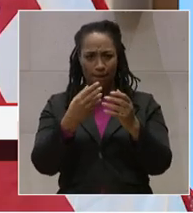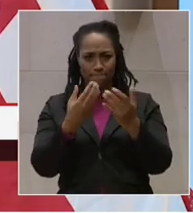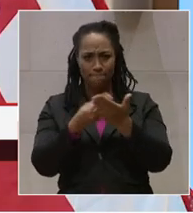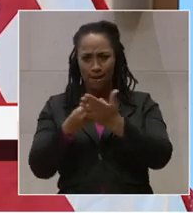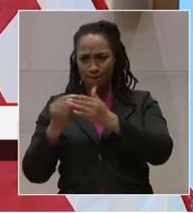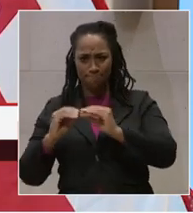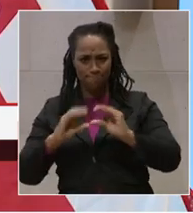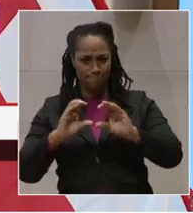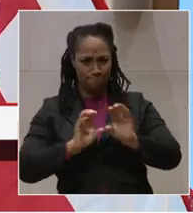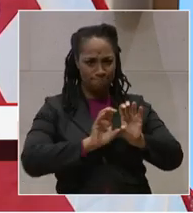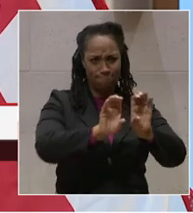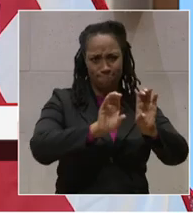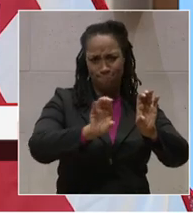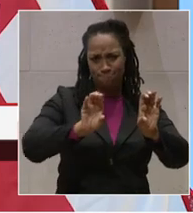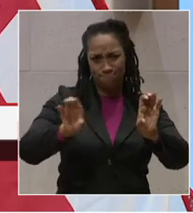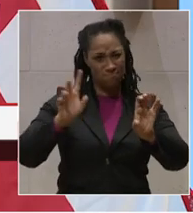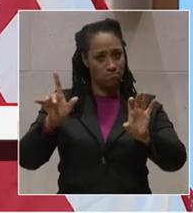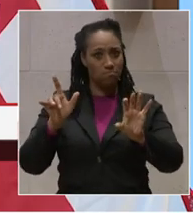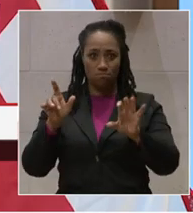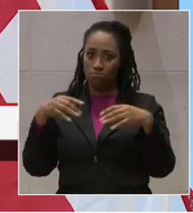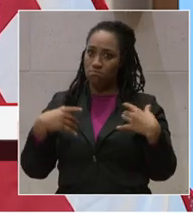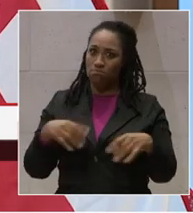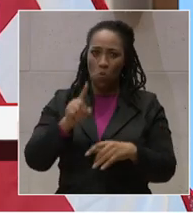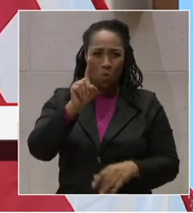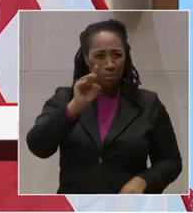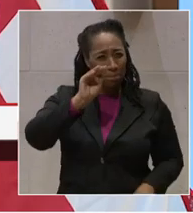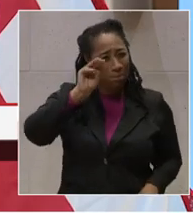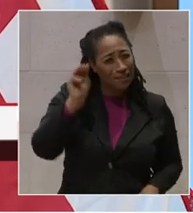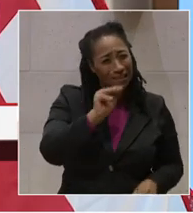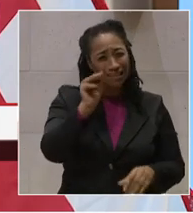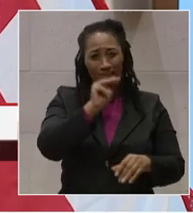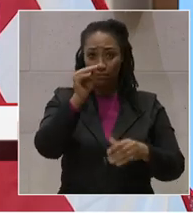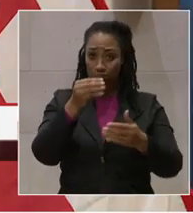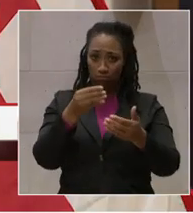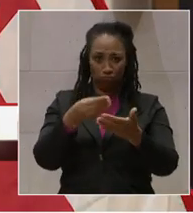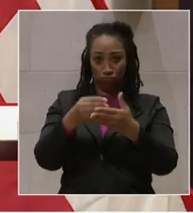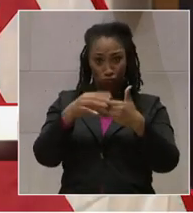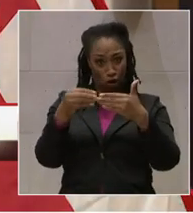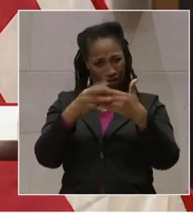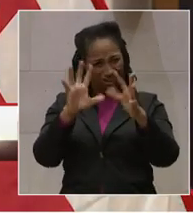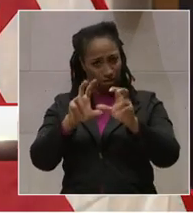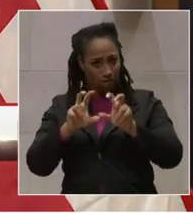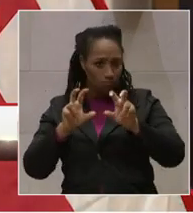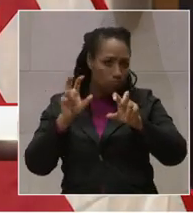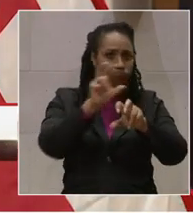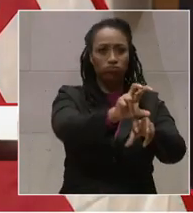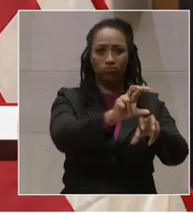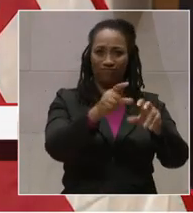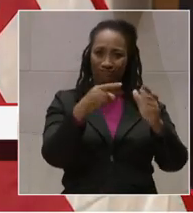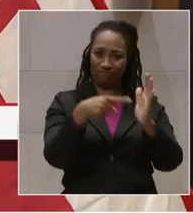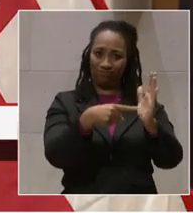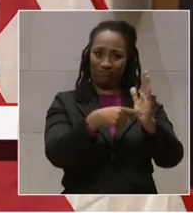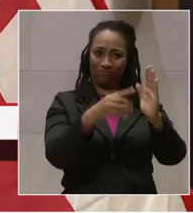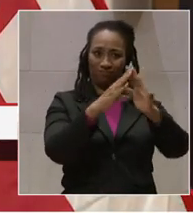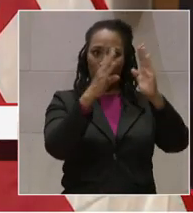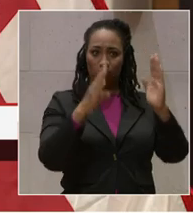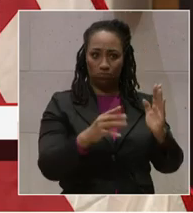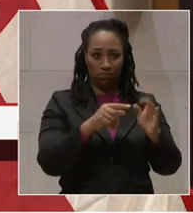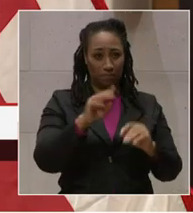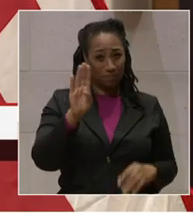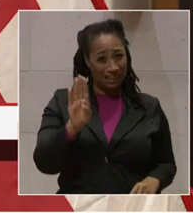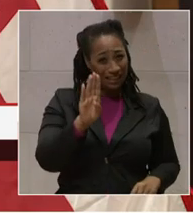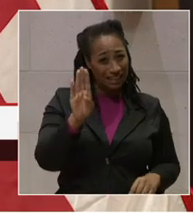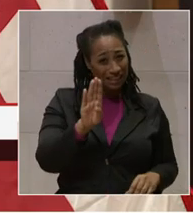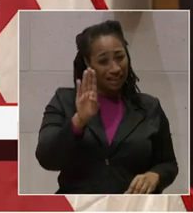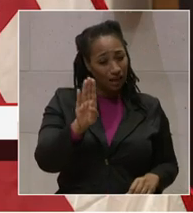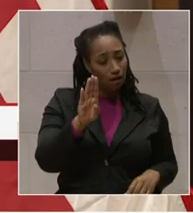$1 billion in affordable housing. And so I'm so proud to be able to be here and partner with the mayor, who